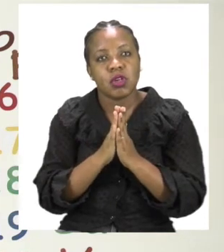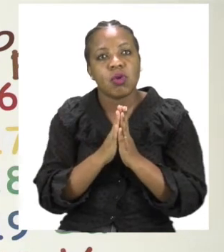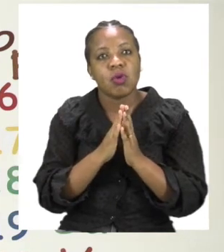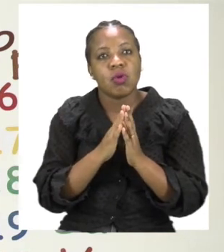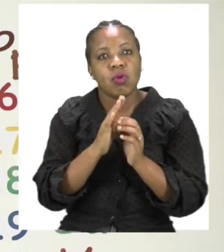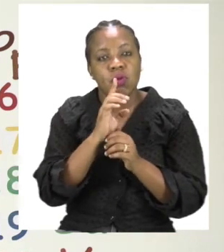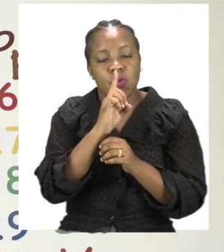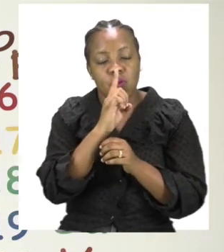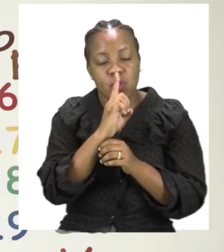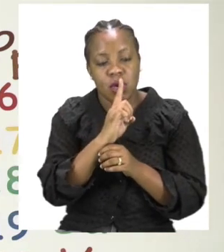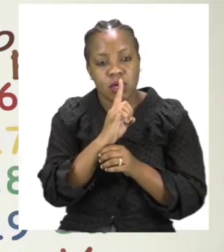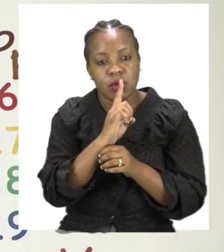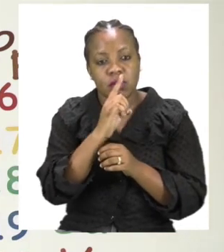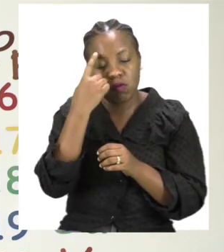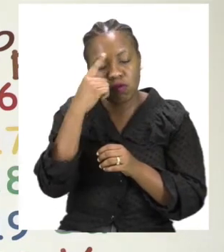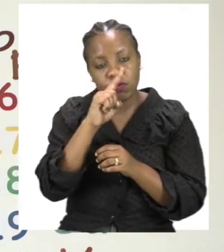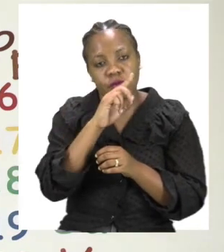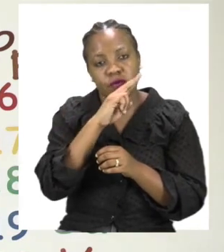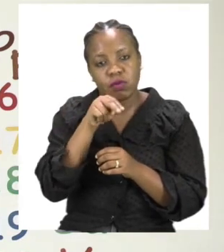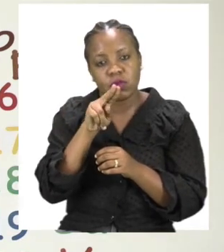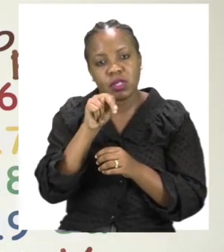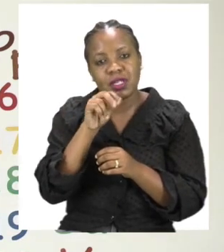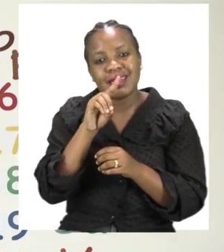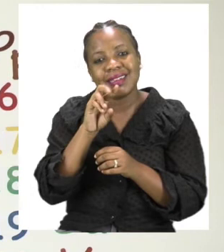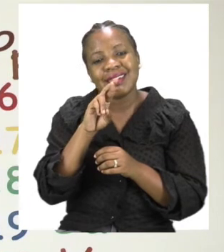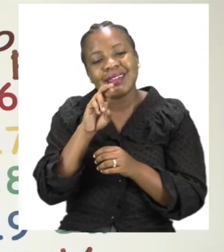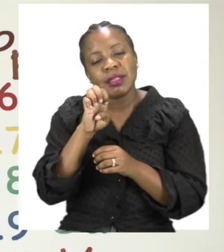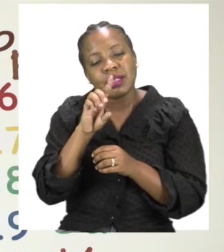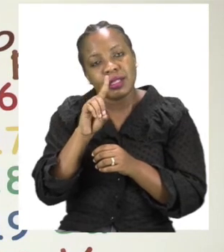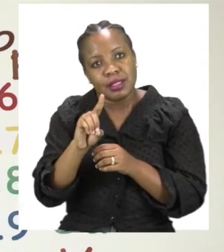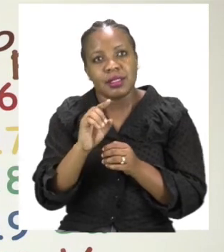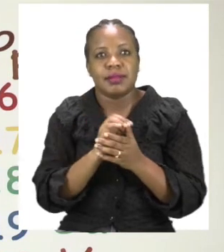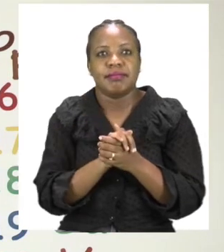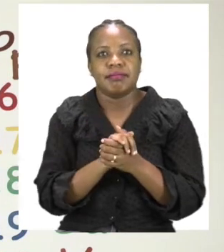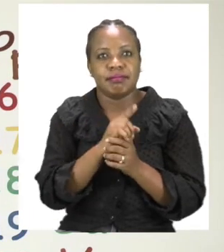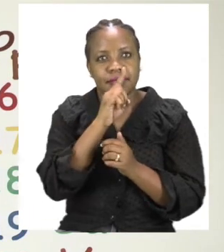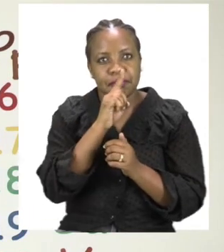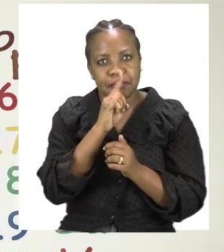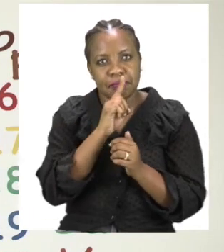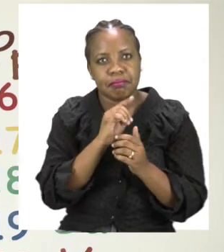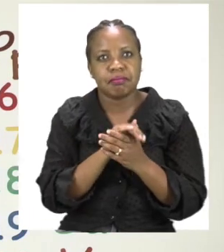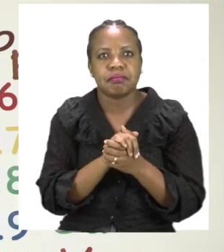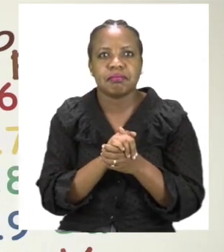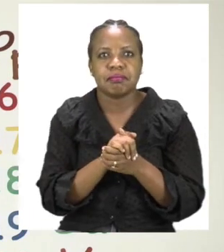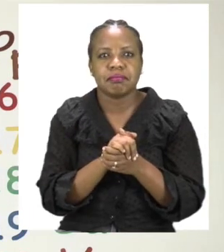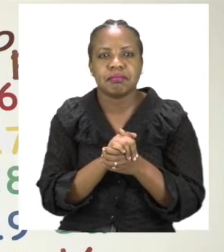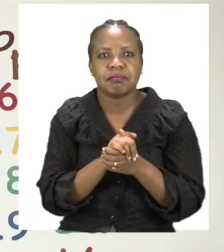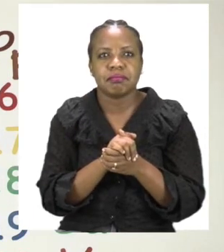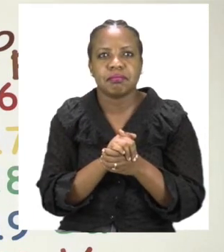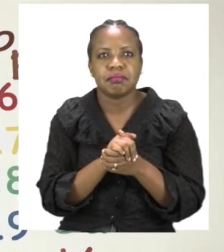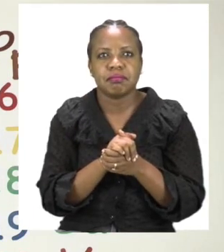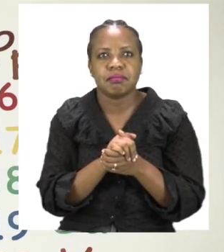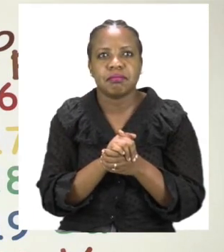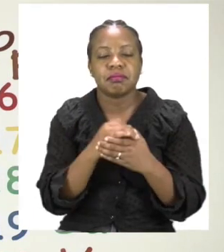we're going to put our 1 and our 1 stands there. Then the next one that we're going to use is